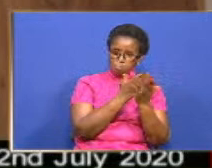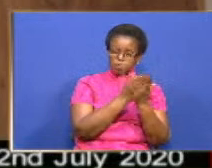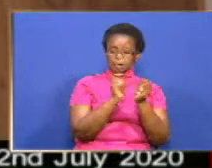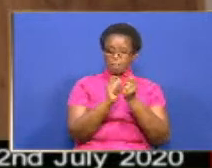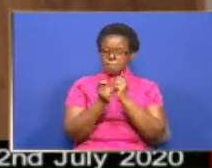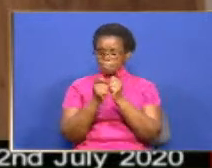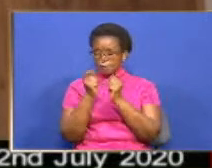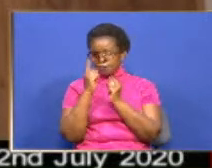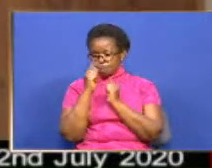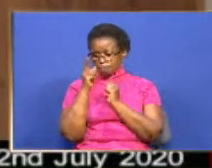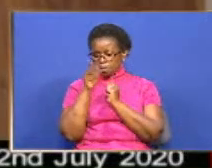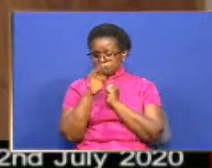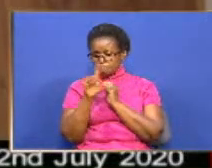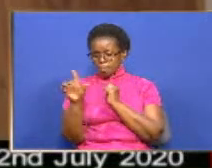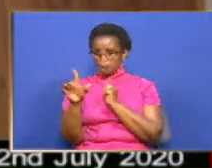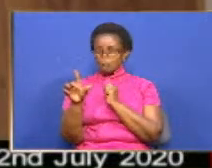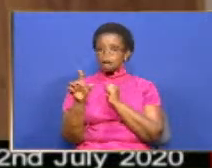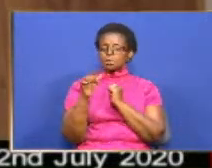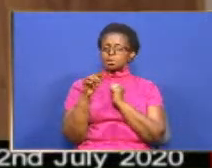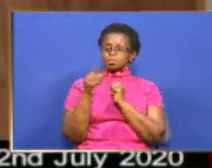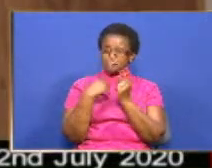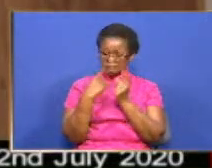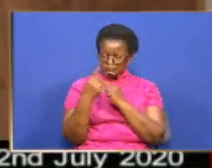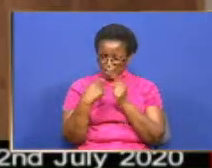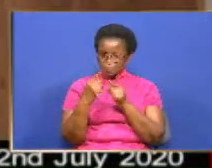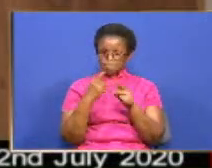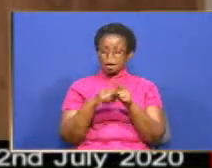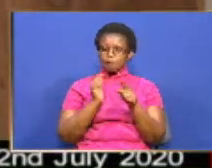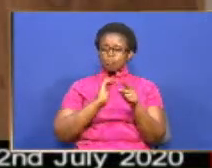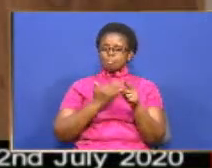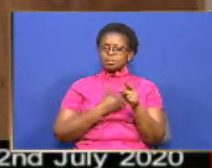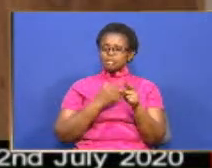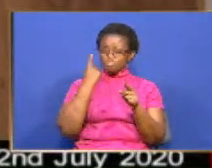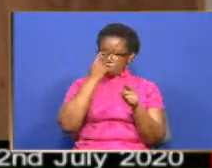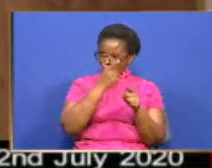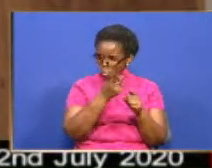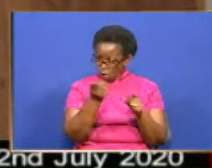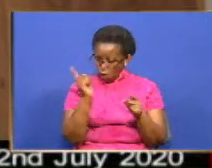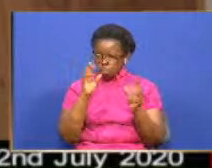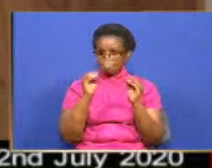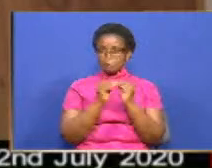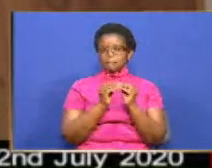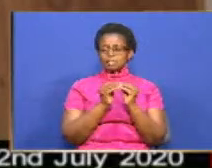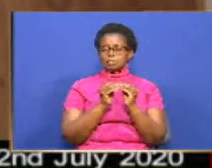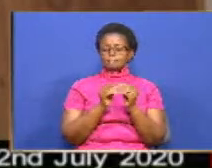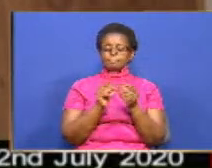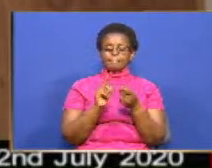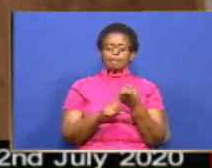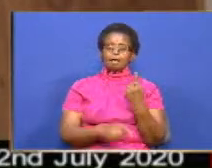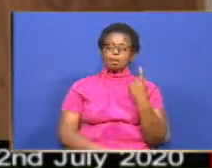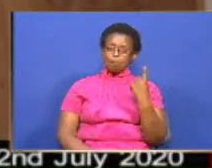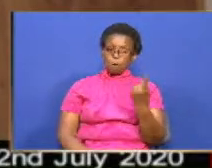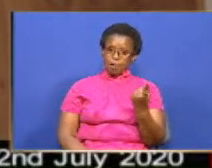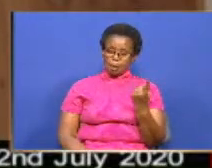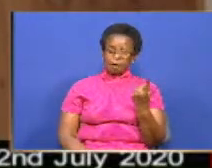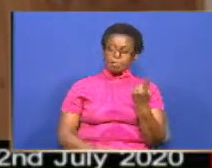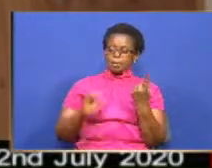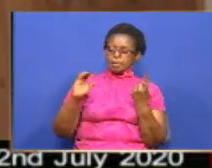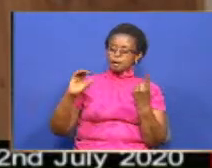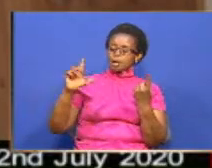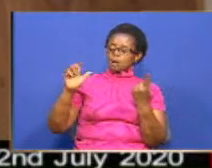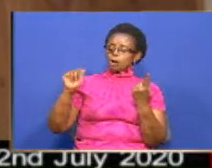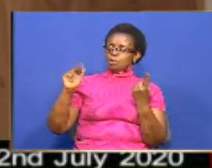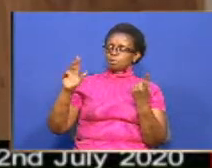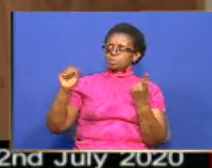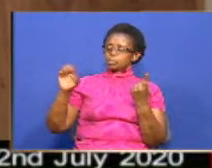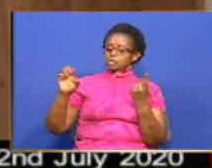bill for consideration in committee of the whole House, most notably, 1, clause 28 of